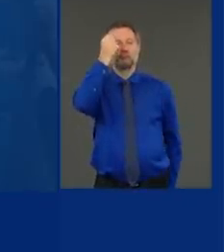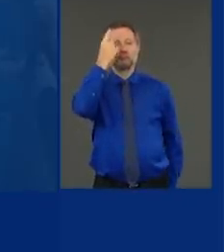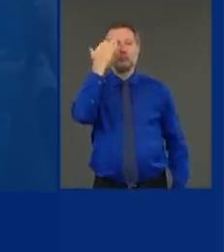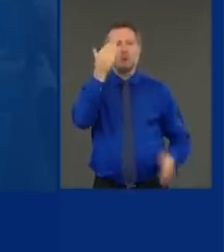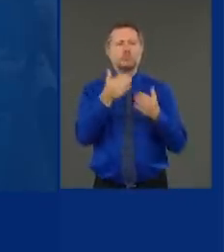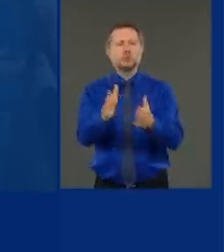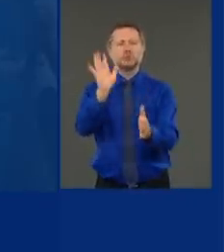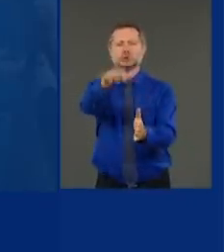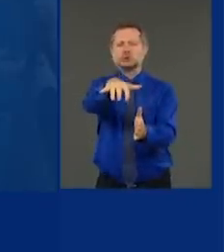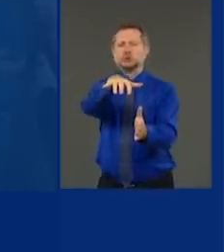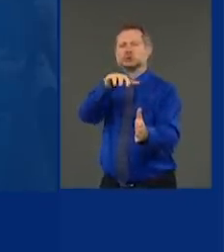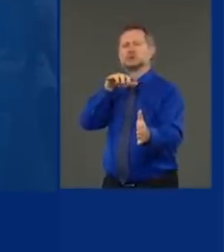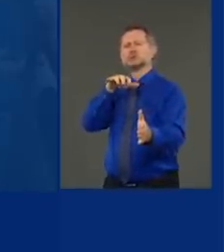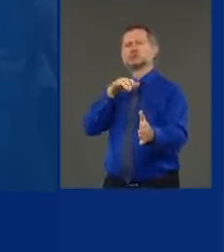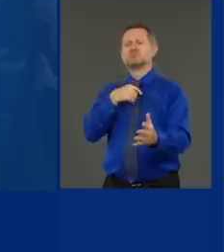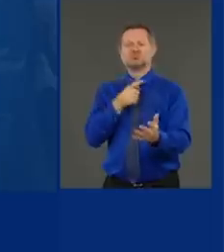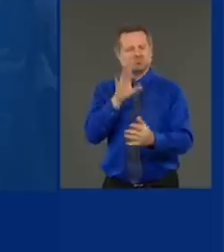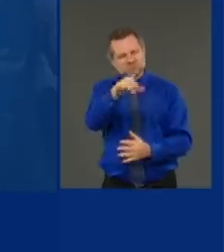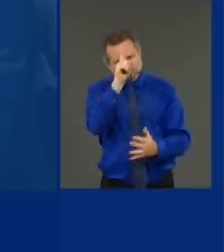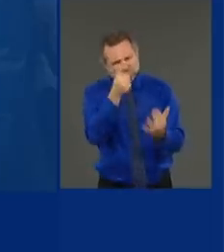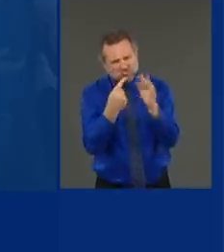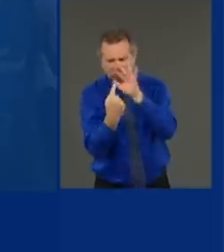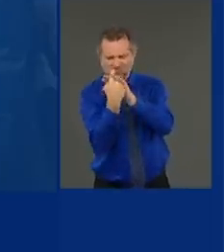disrespectful. It's illegal.